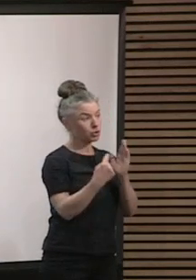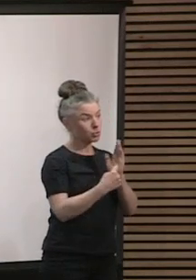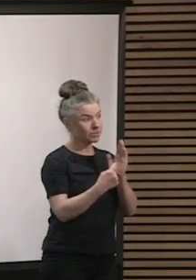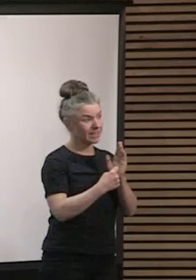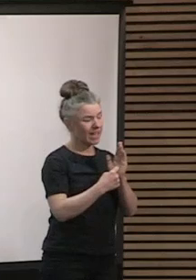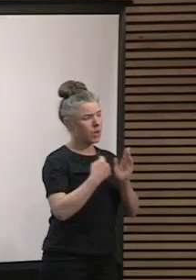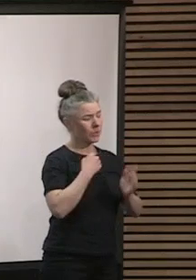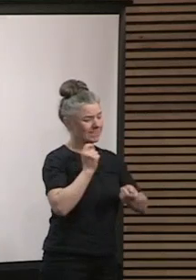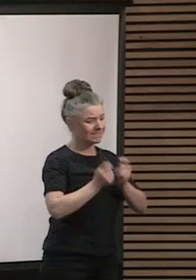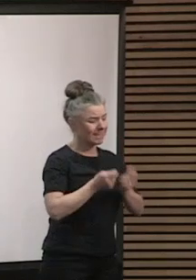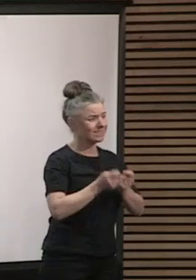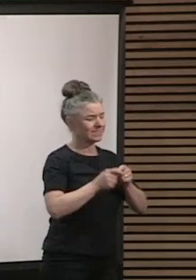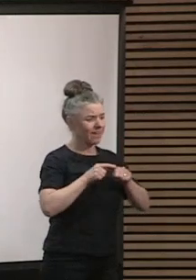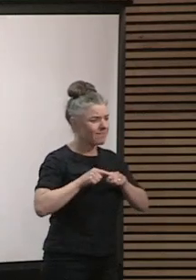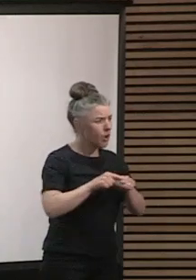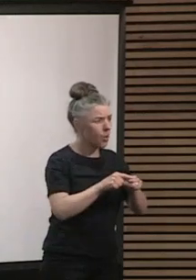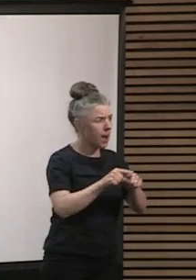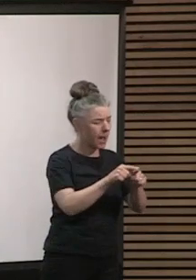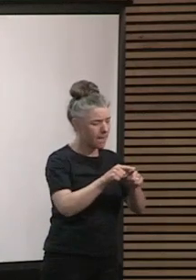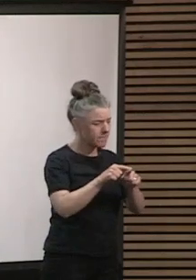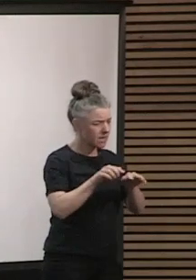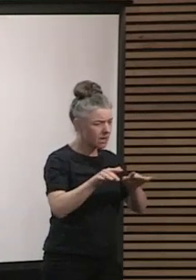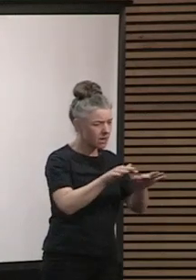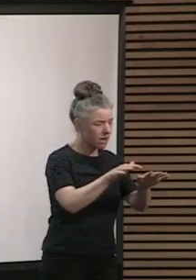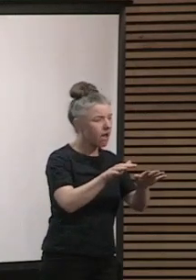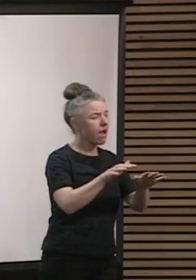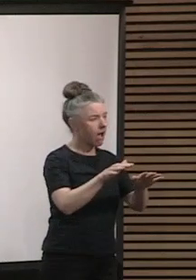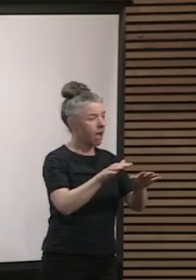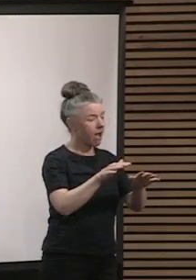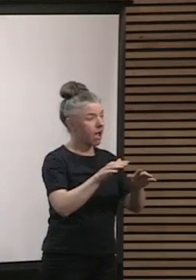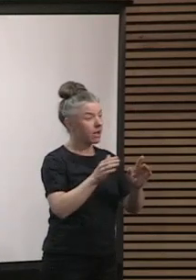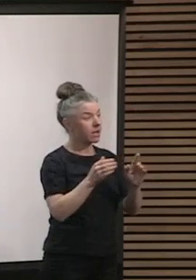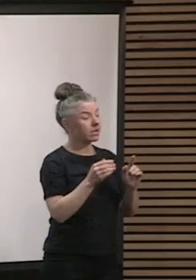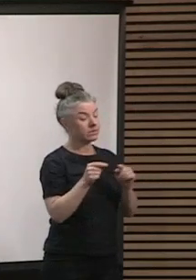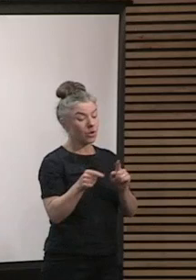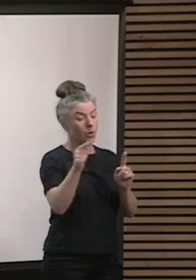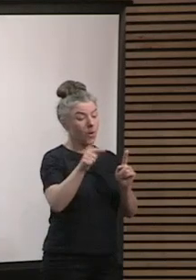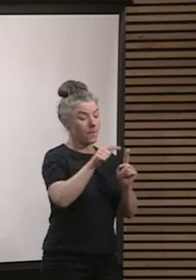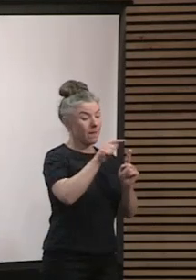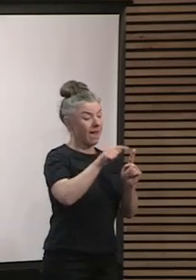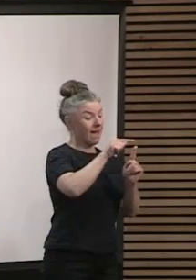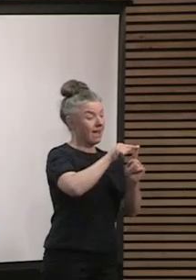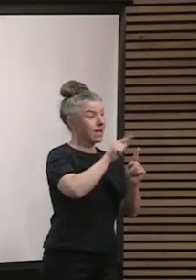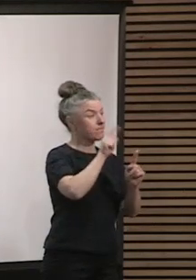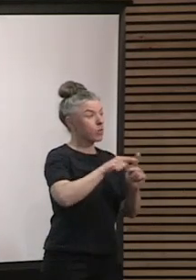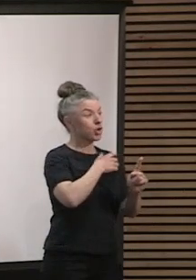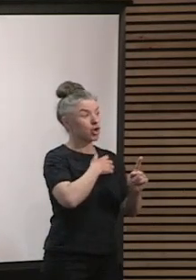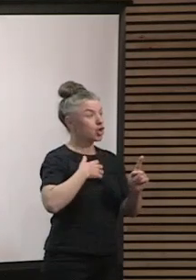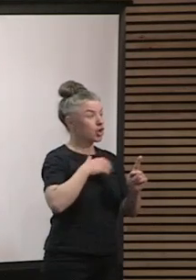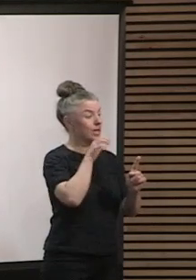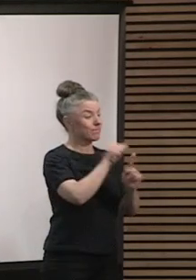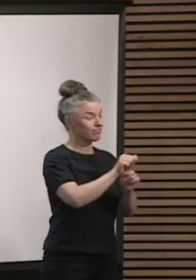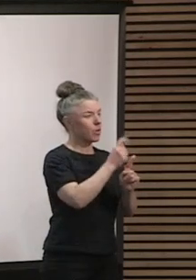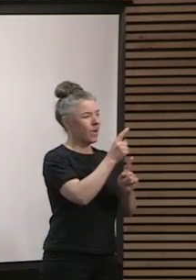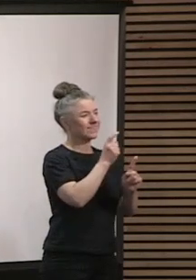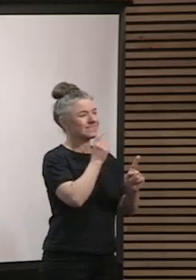extensive testing and contact tracing has since determined that the earliest case we have found to date was a worker